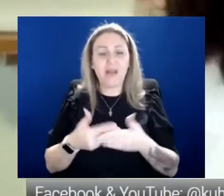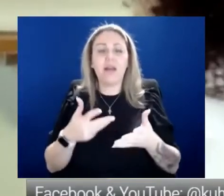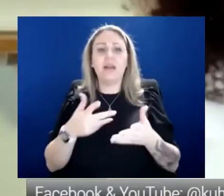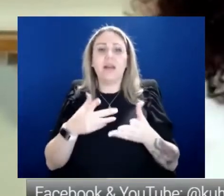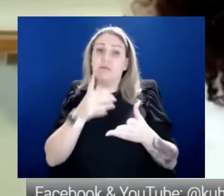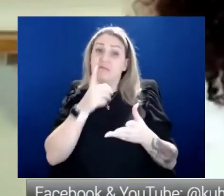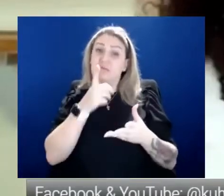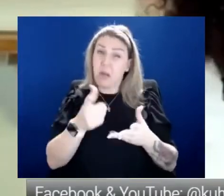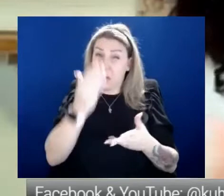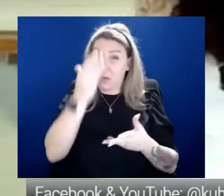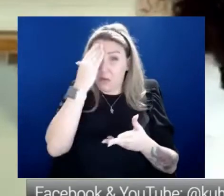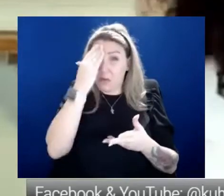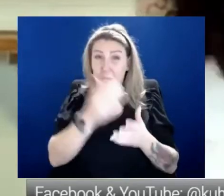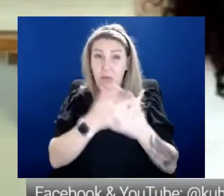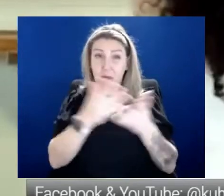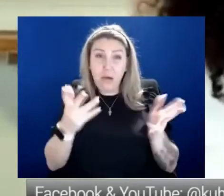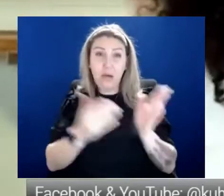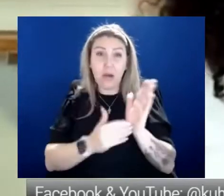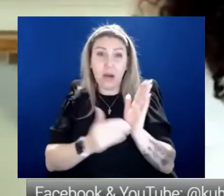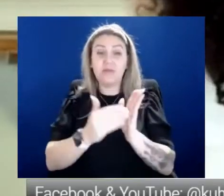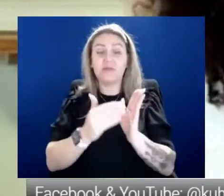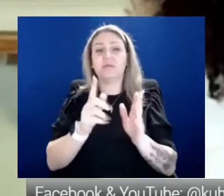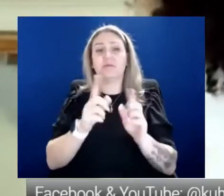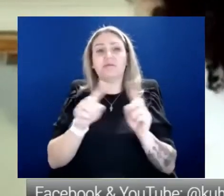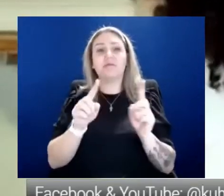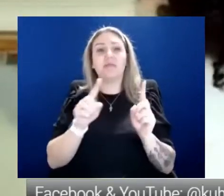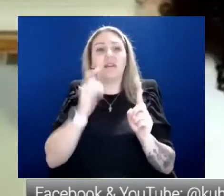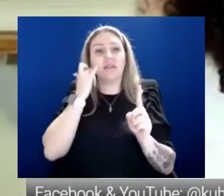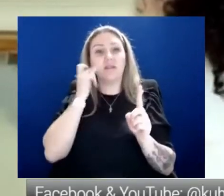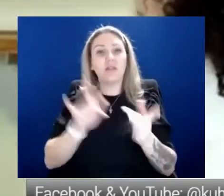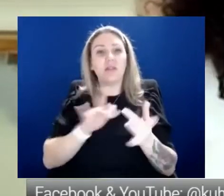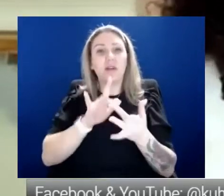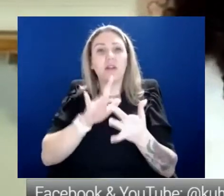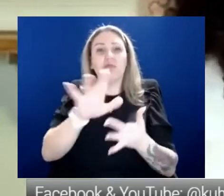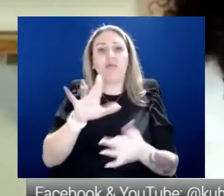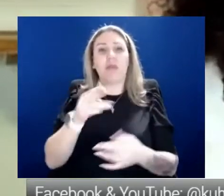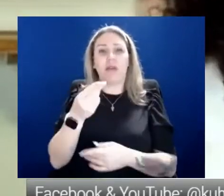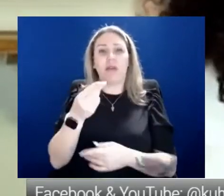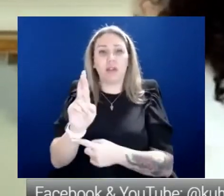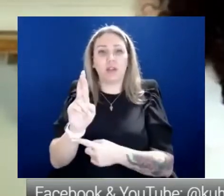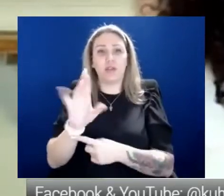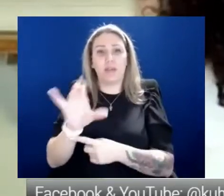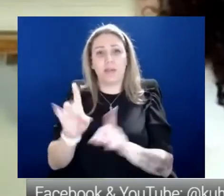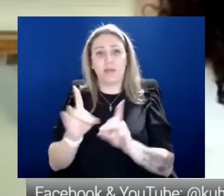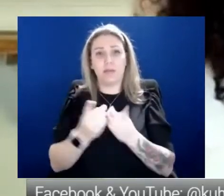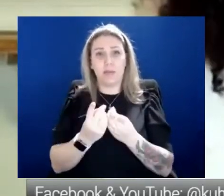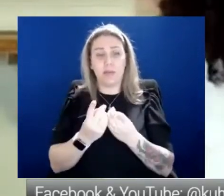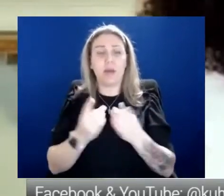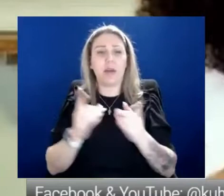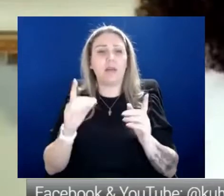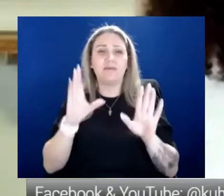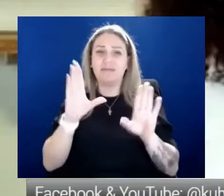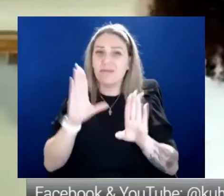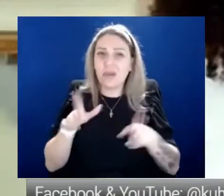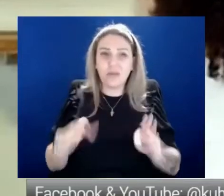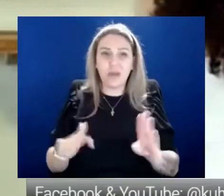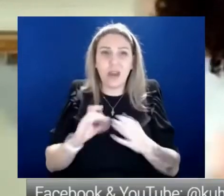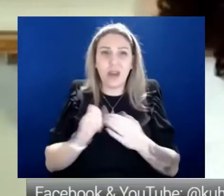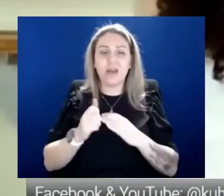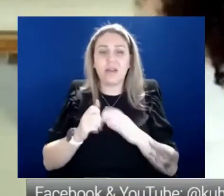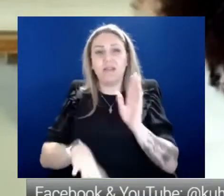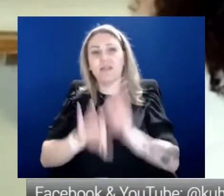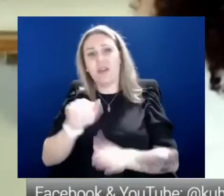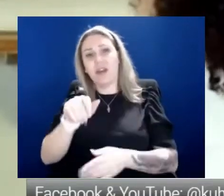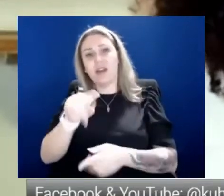aren't advertised, but if you get in touch with your HR department, that is a great way to find out what benefits